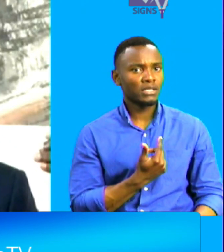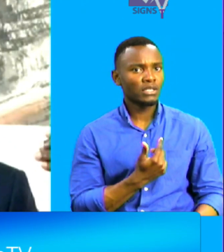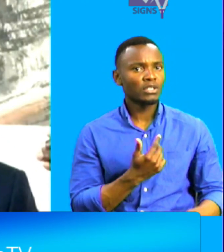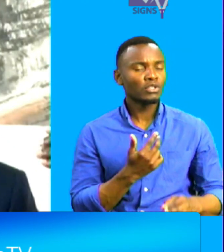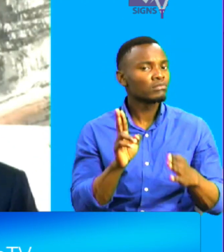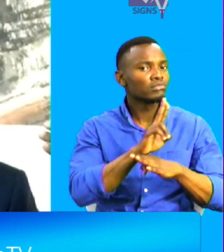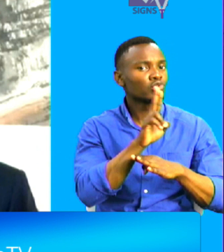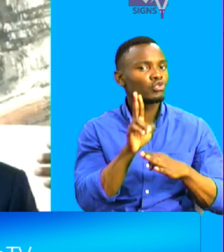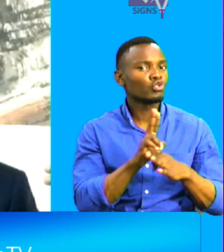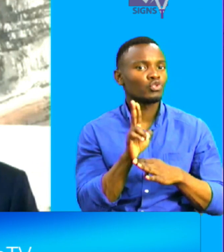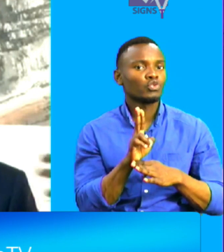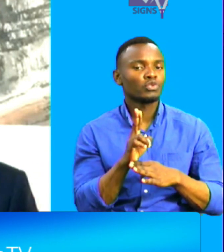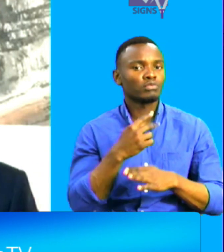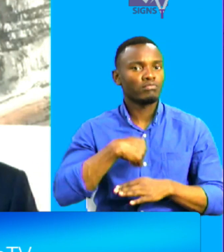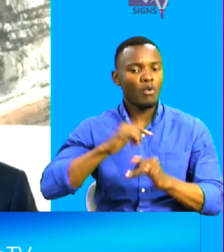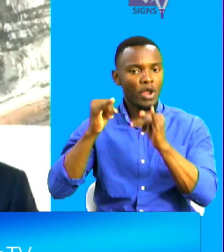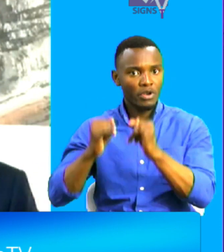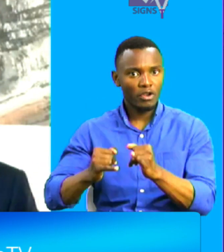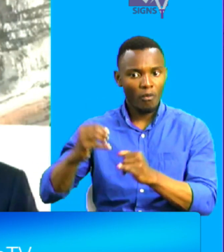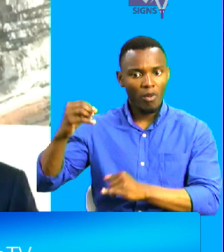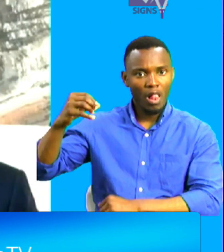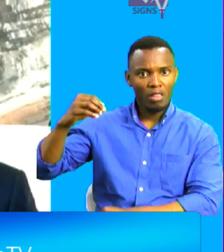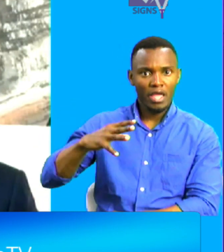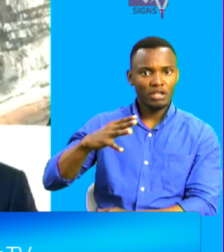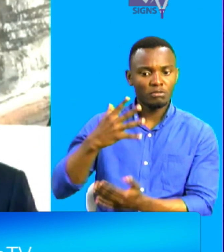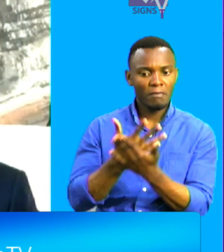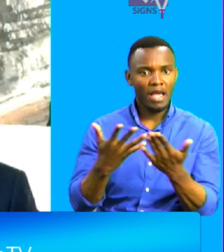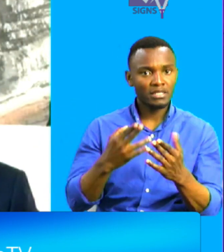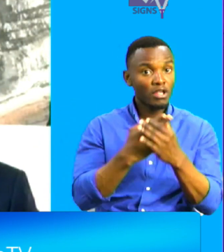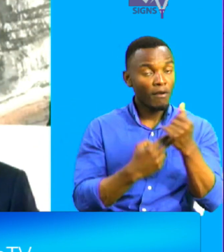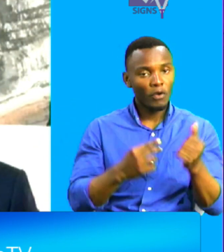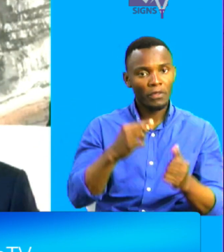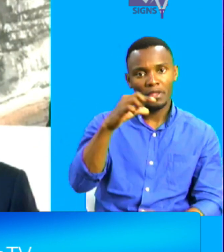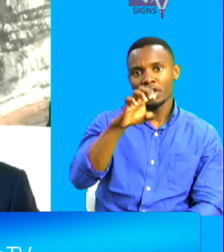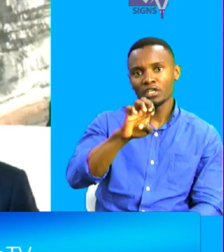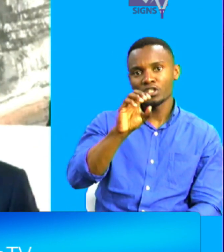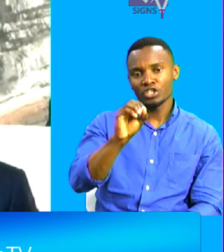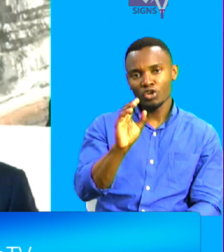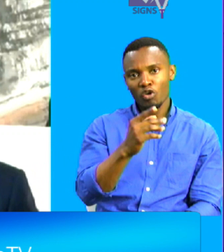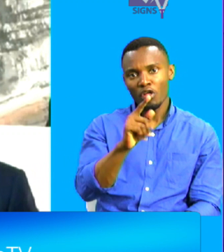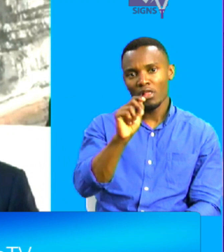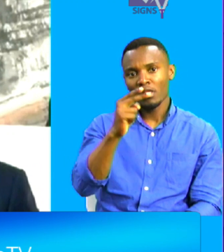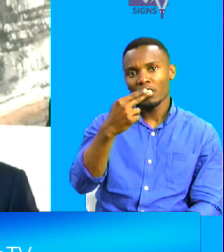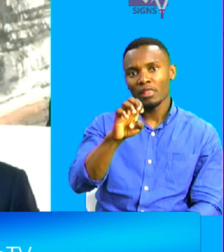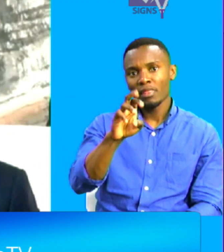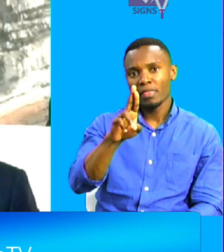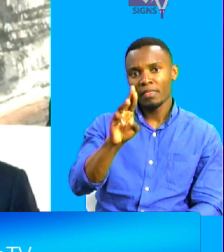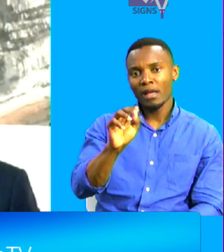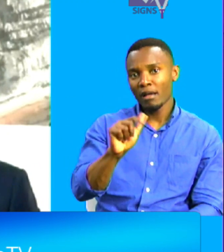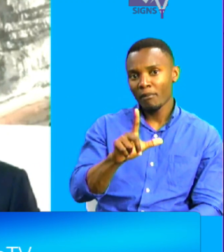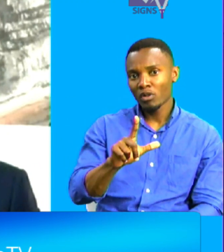on our renewable energy assets, both in geothermal. We have